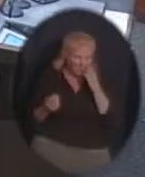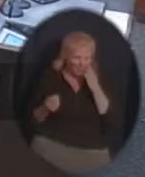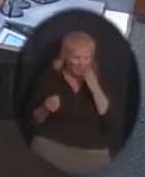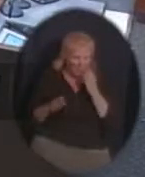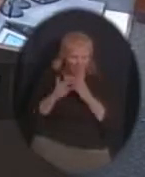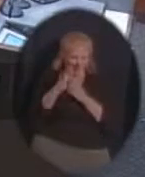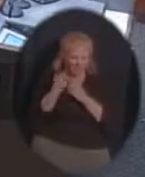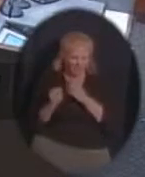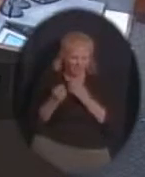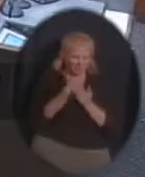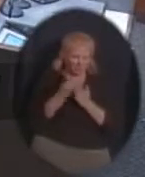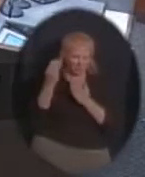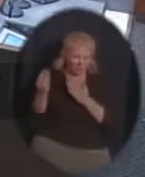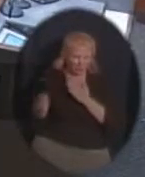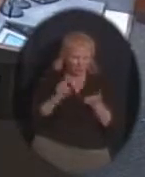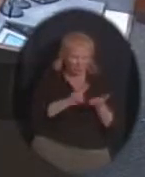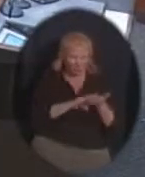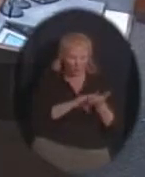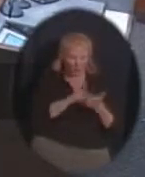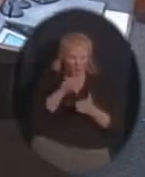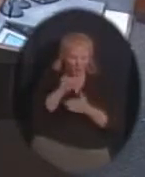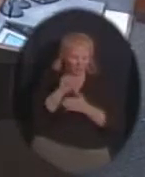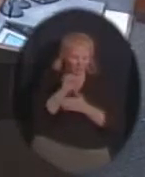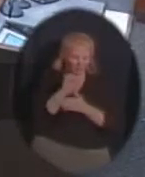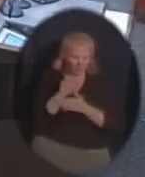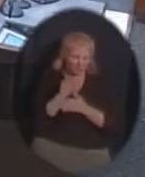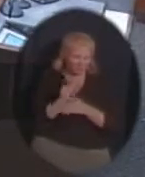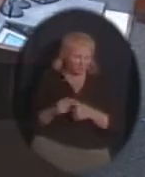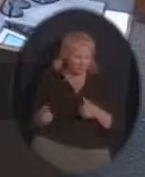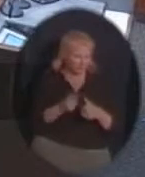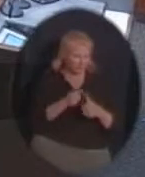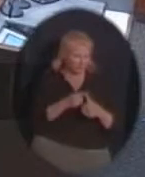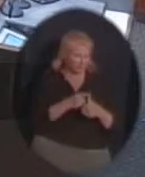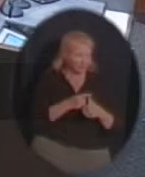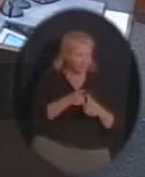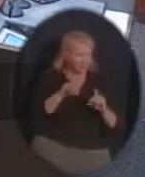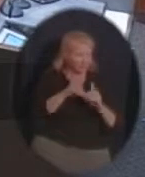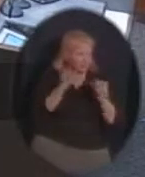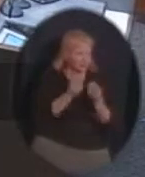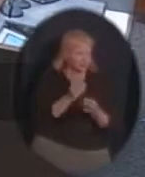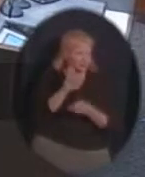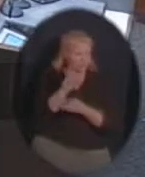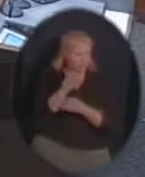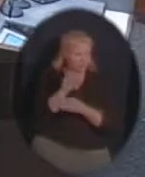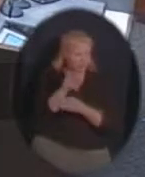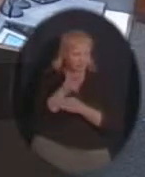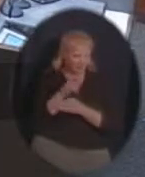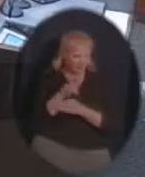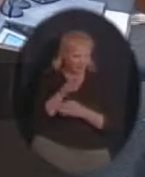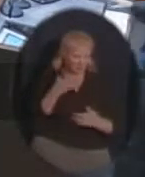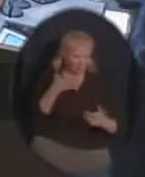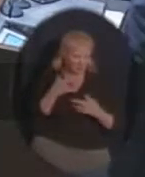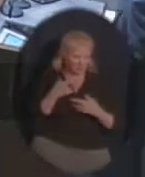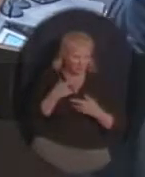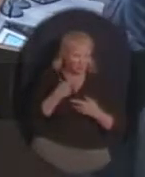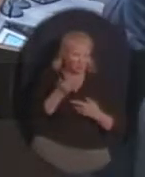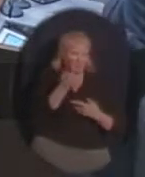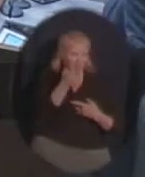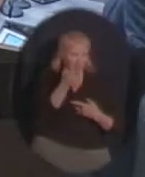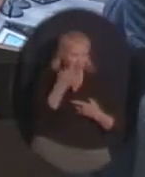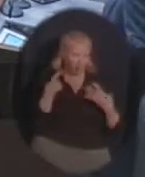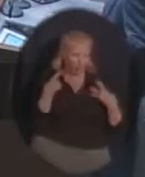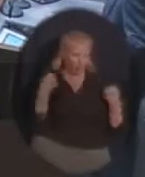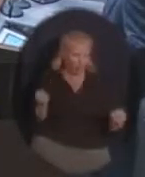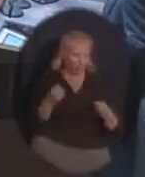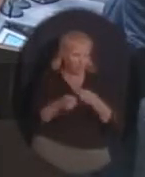leases. First item is District Broker Consultant for Health and Dental Risk Management. I think Mr. Diener has a